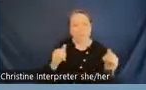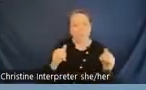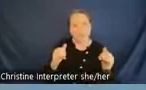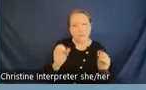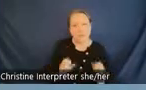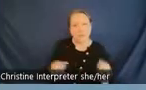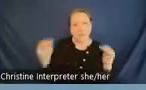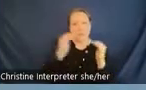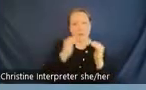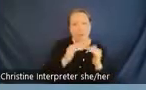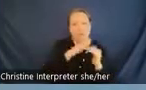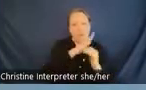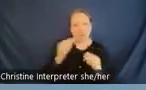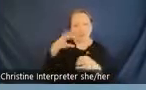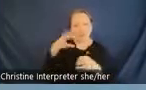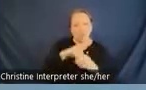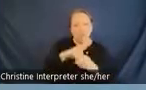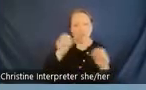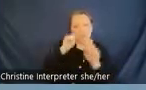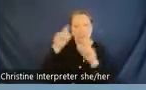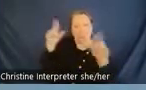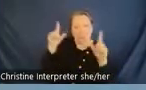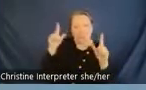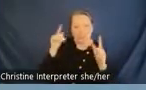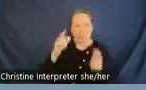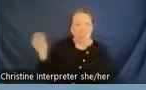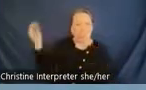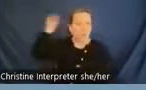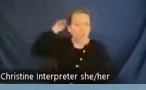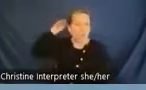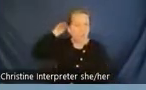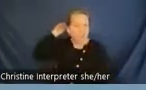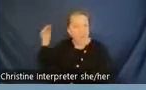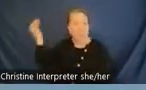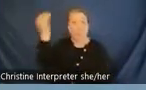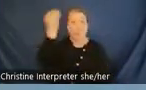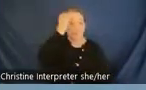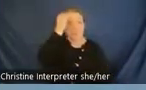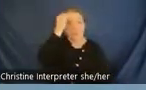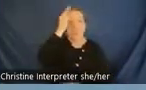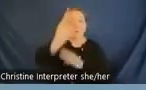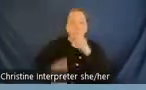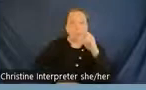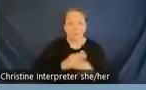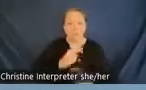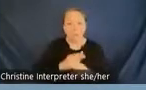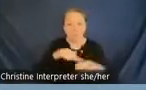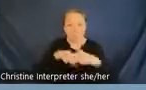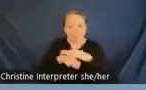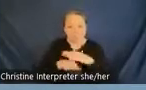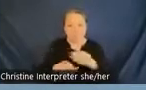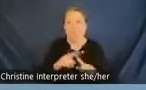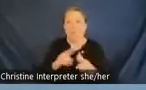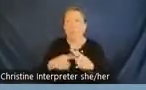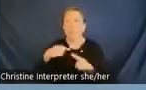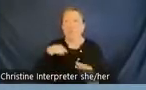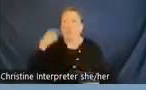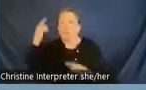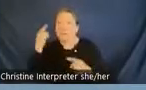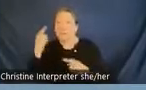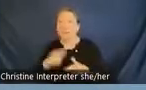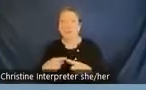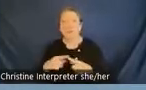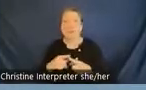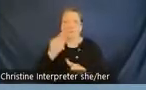these things in mind? Do we bear in mind this idea of like universal accessibility? Do we bear in mind the